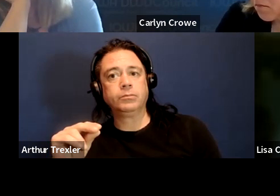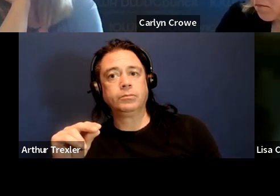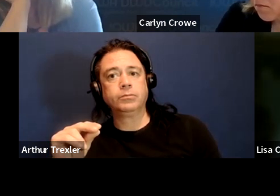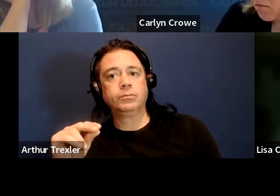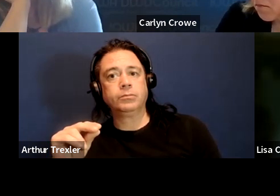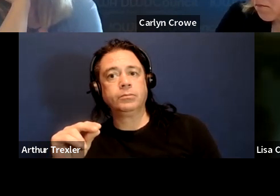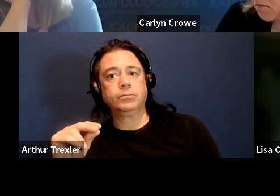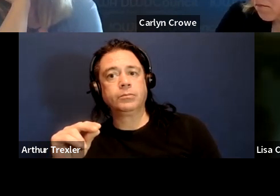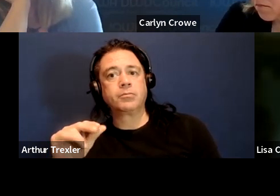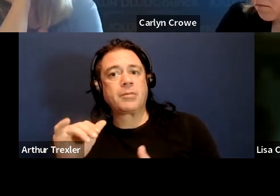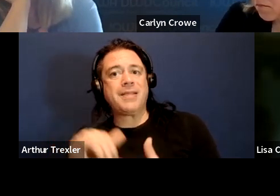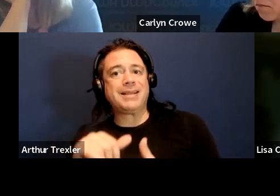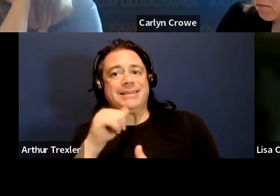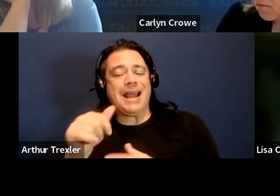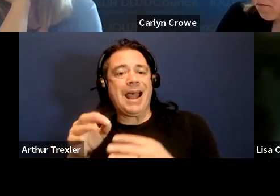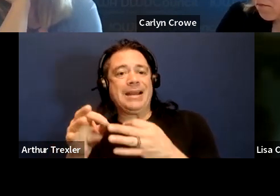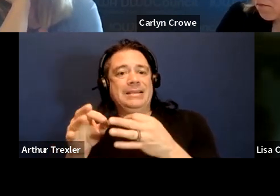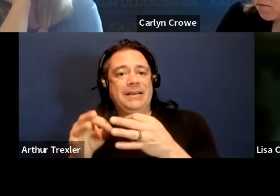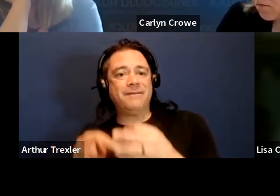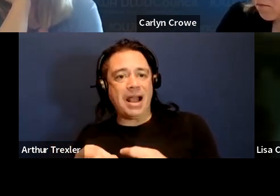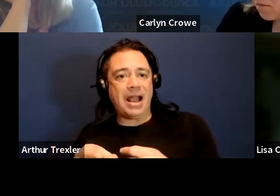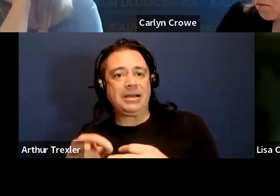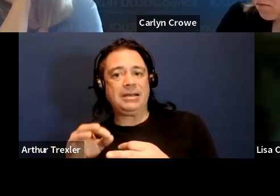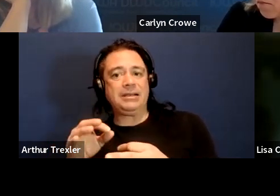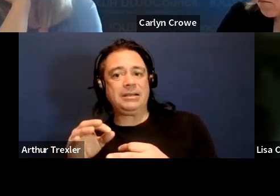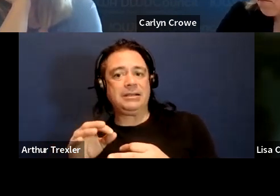effort. I think it's